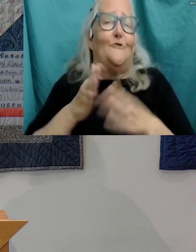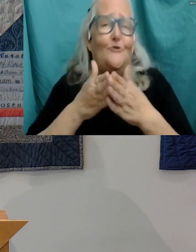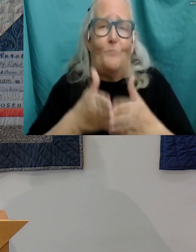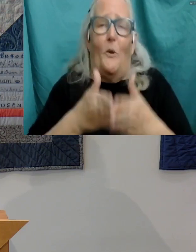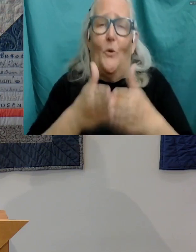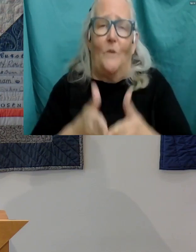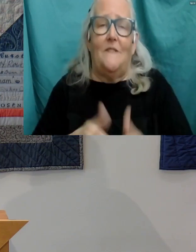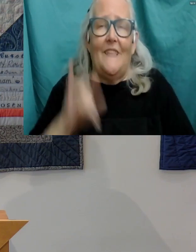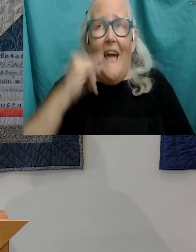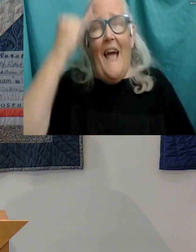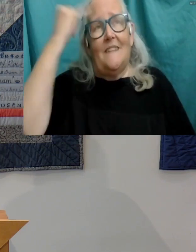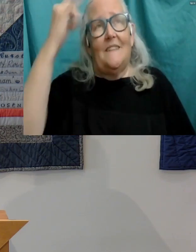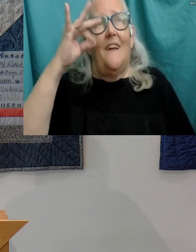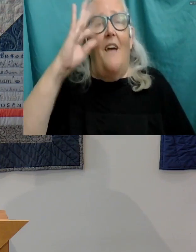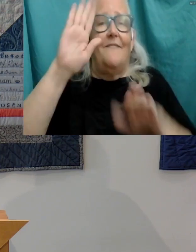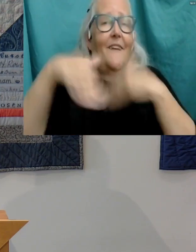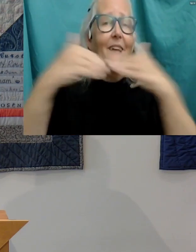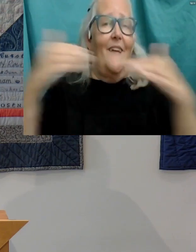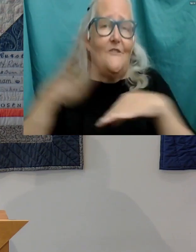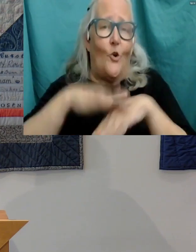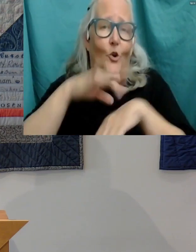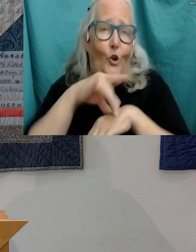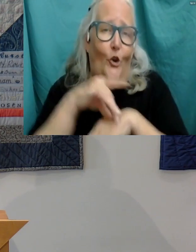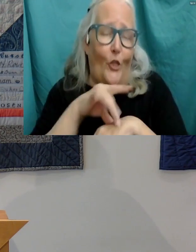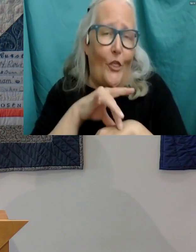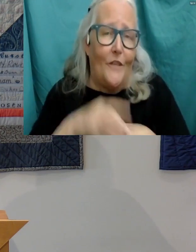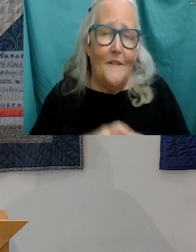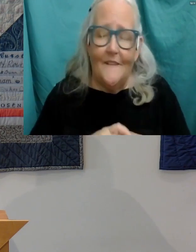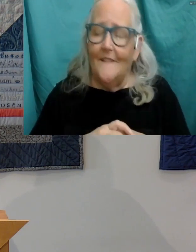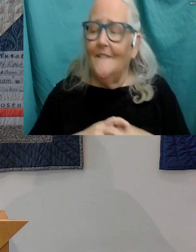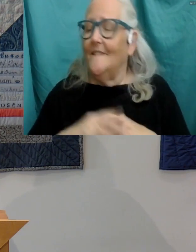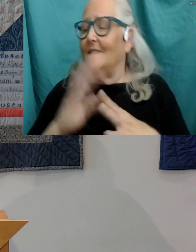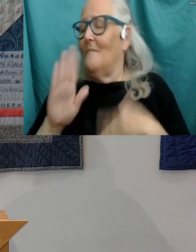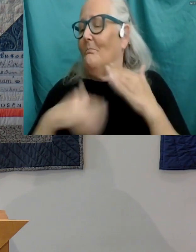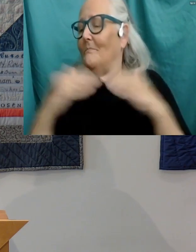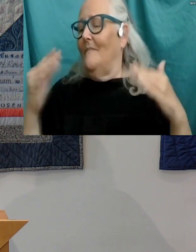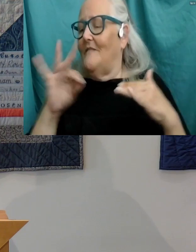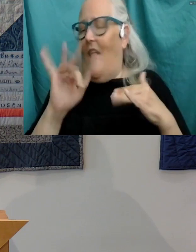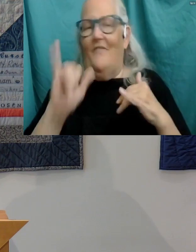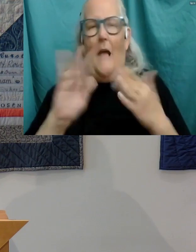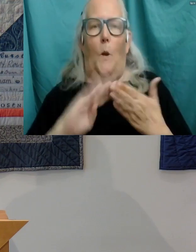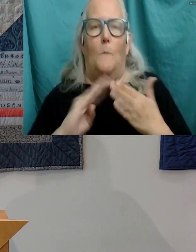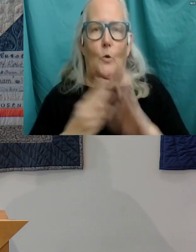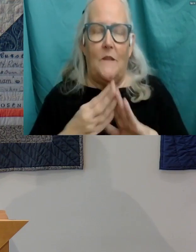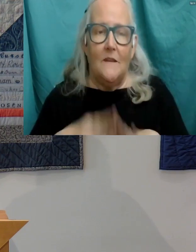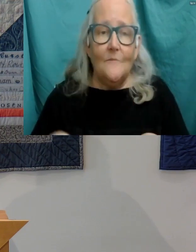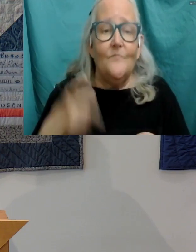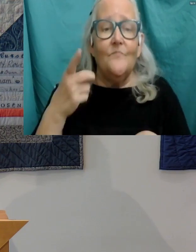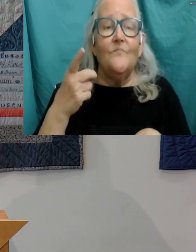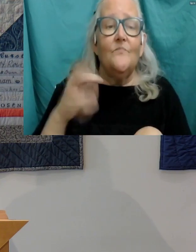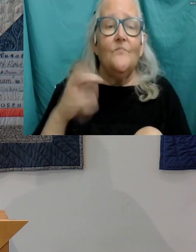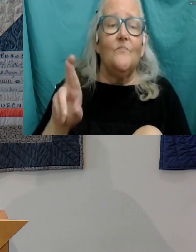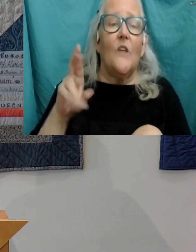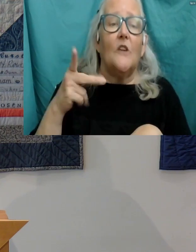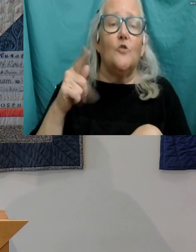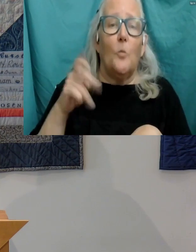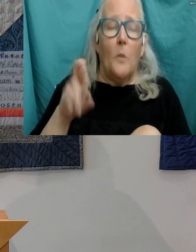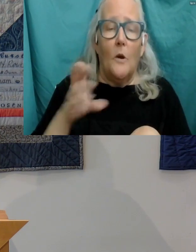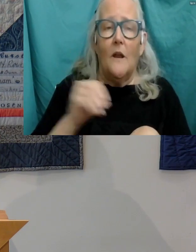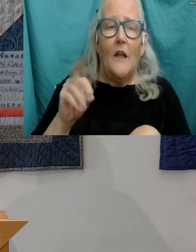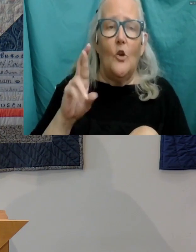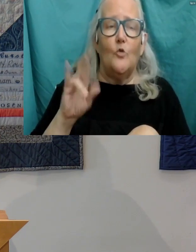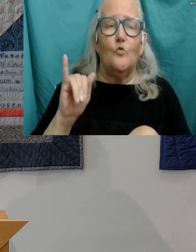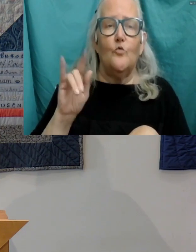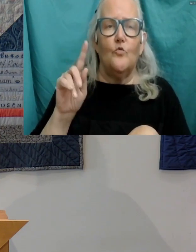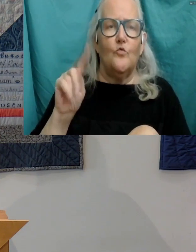earth, a paradise of community. Reverend Dr. Rebecca Parker and Rita Nakashima Brock wrote in their theological